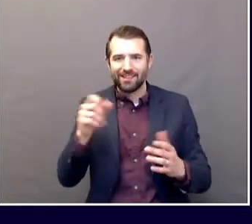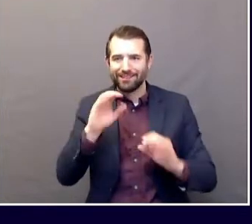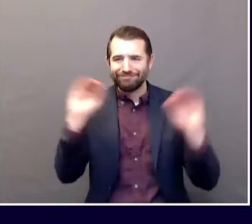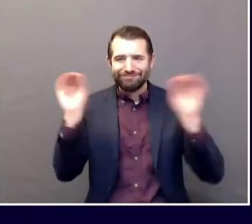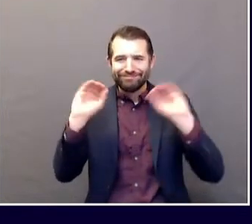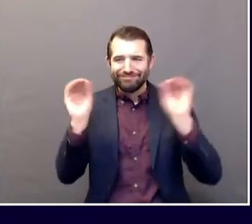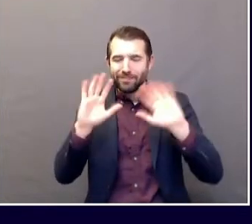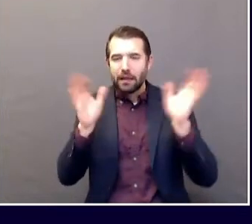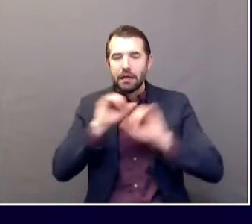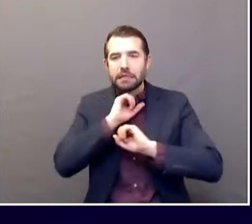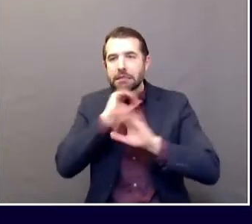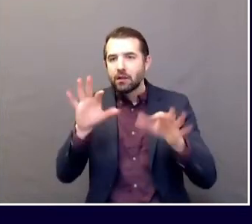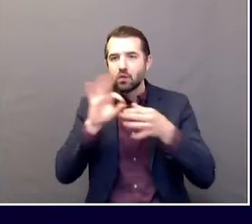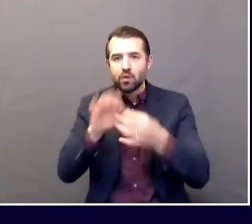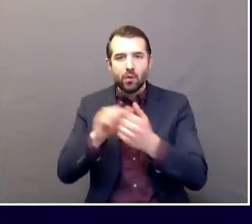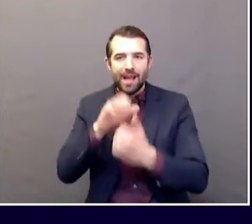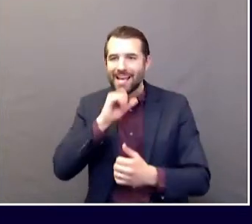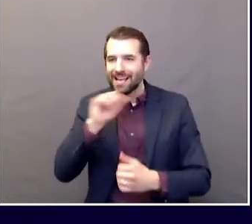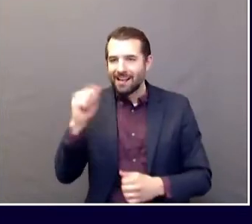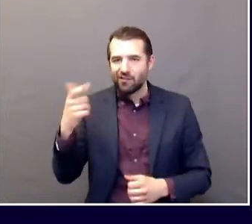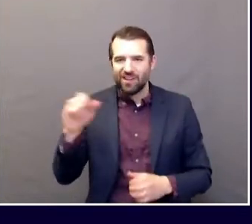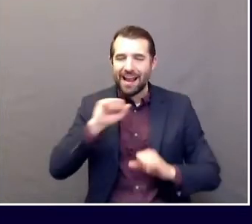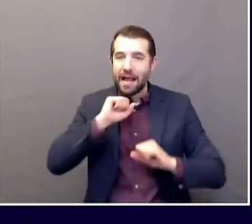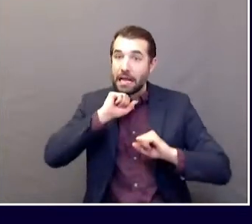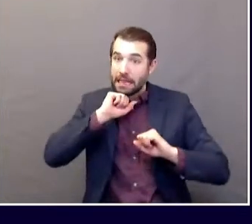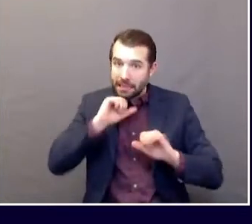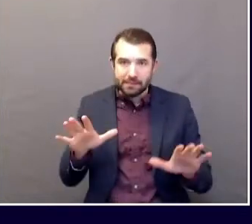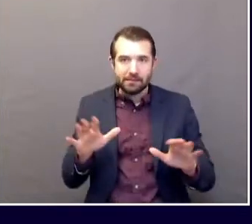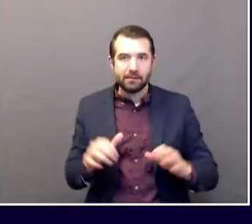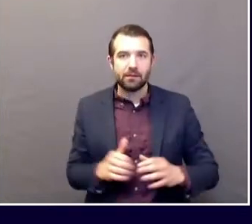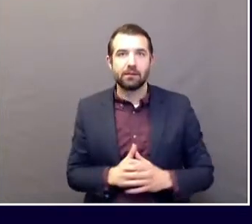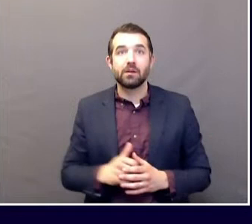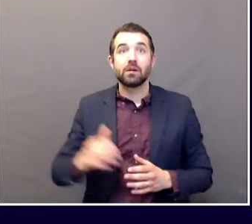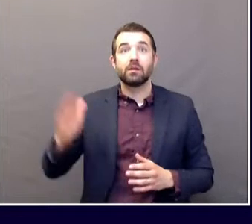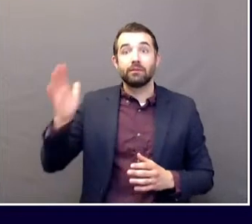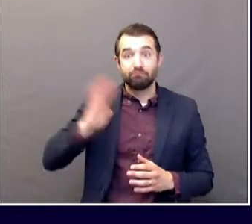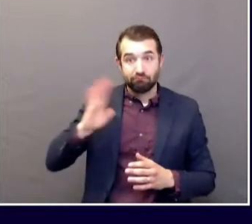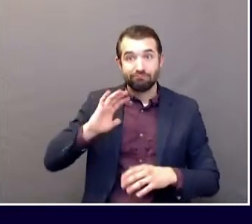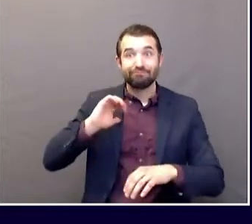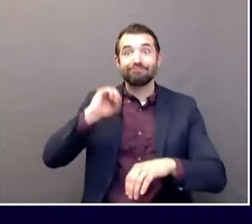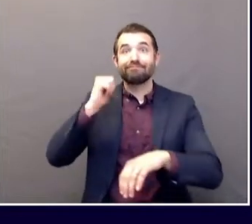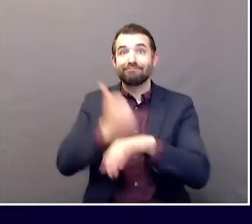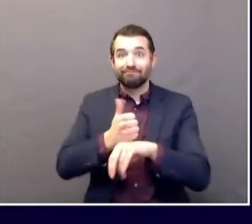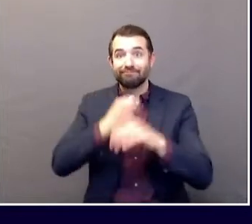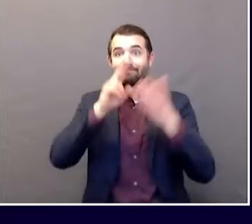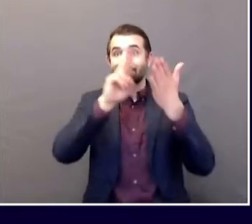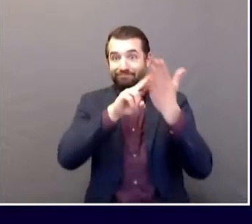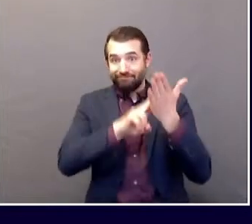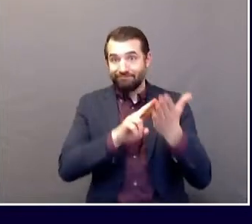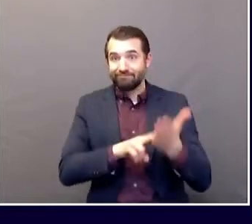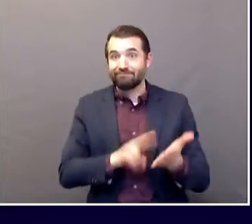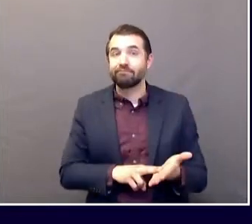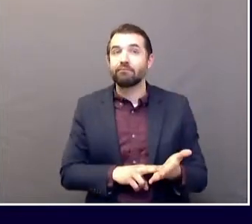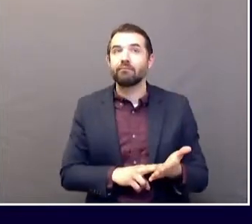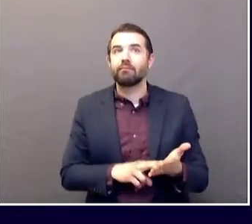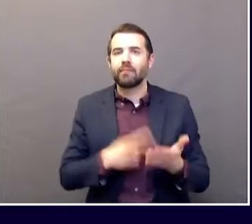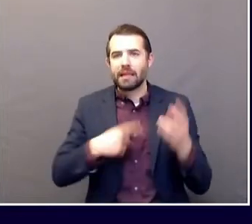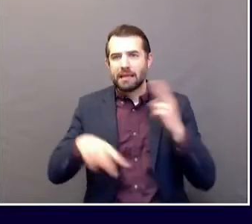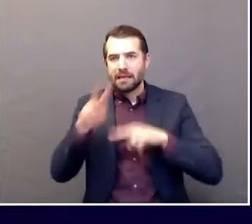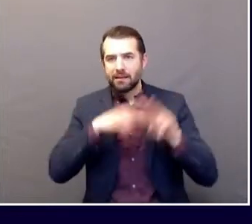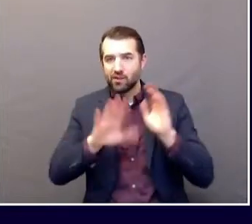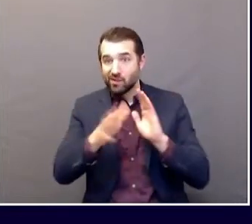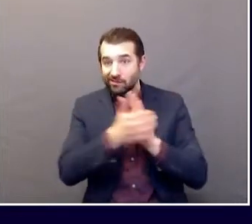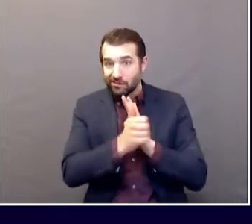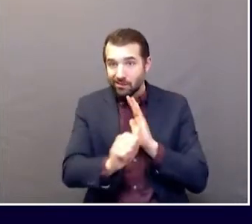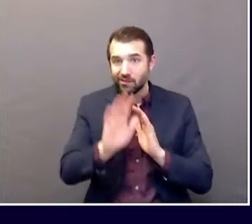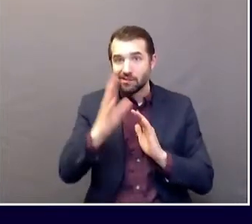into volunteers, we've looked for skills and willingness to serve. Age is not a factor that we take into account. So let me just be very clear